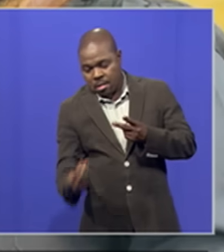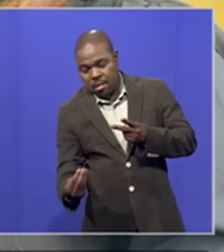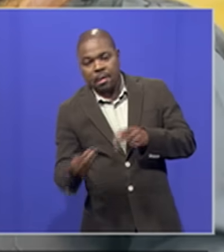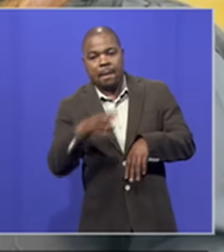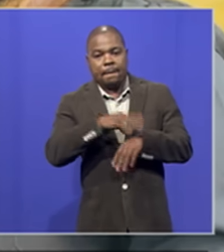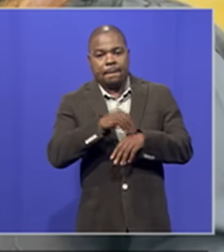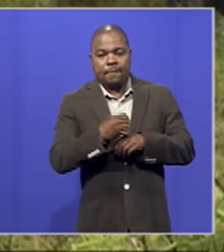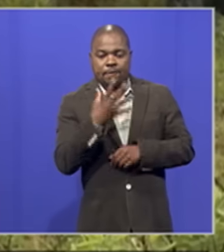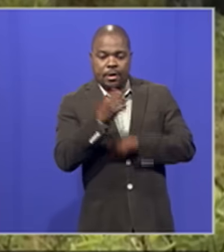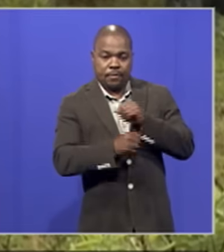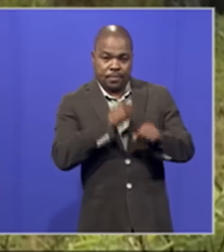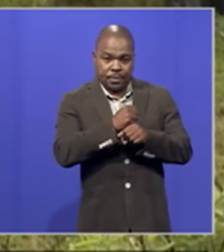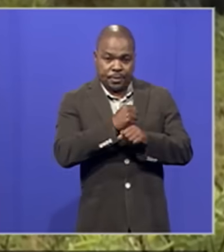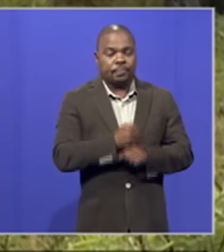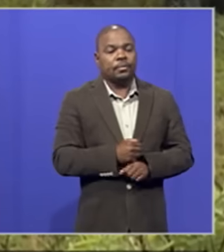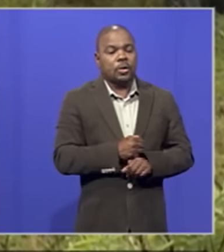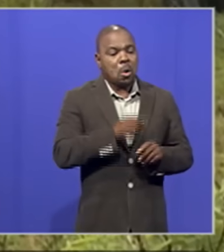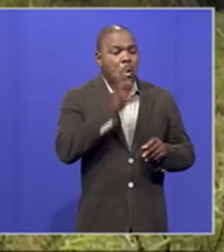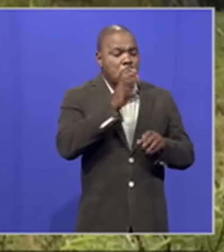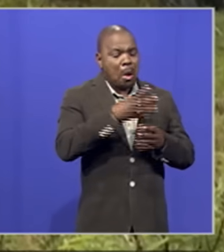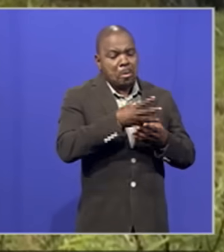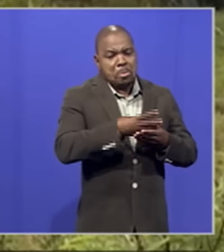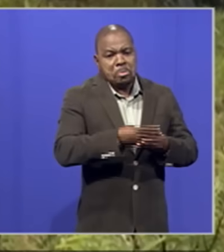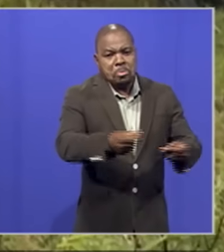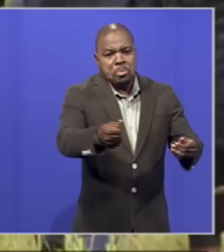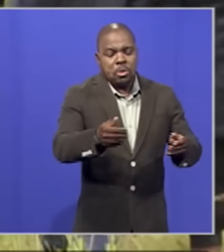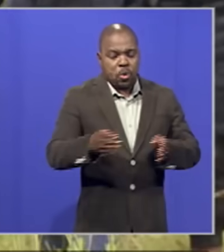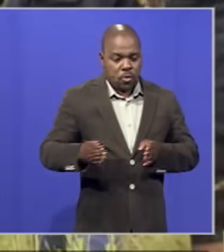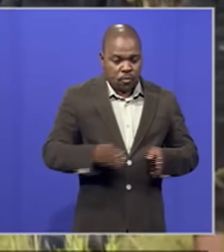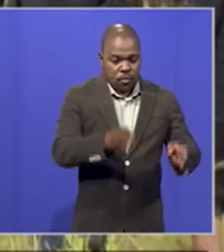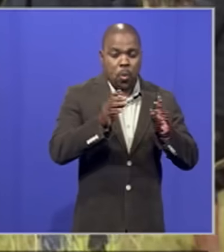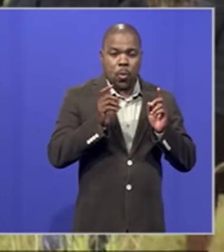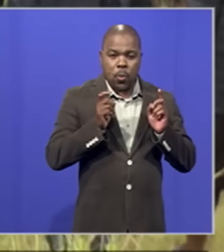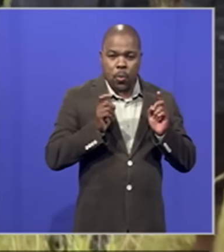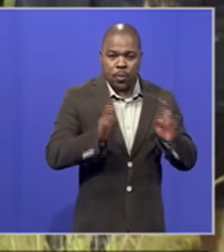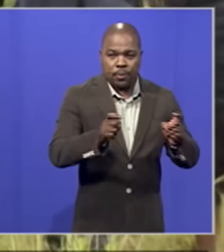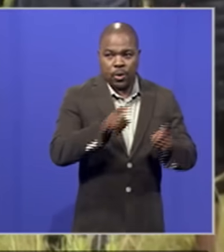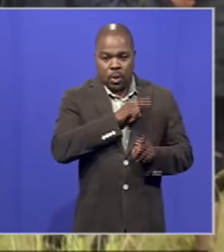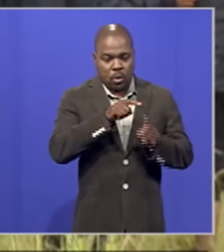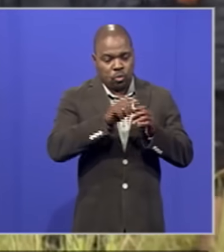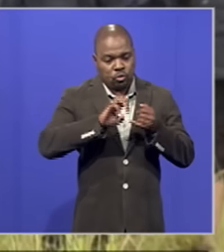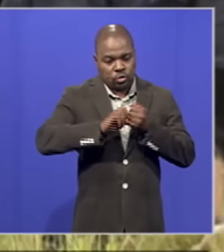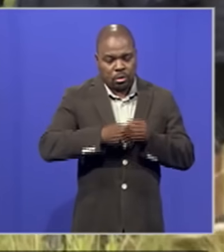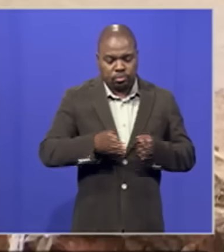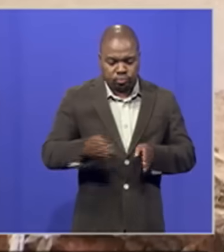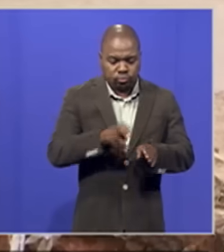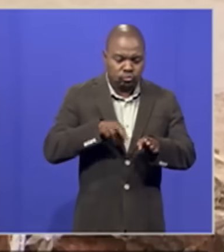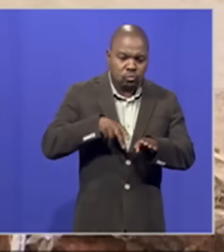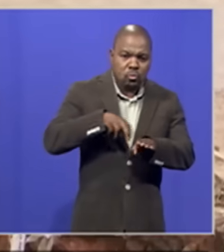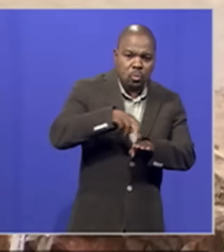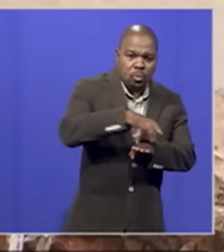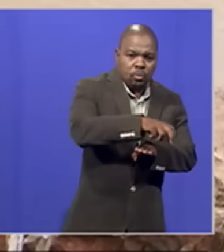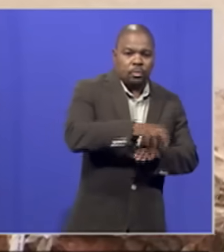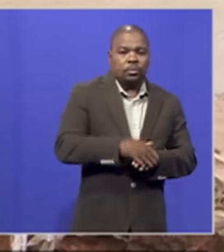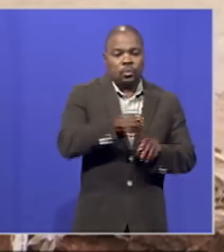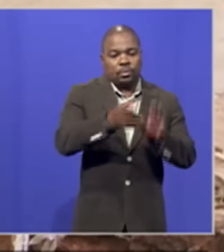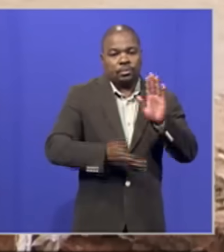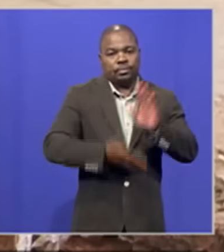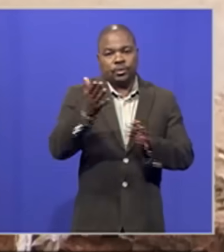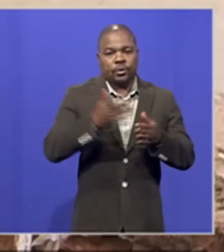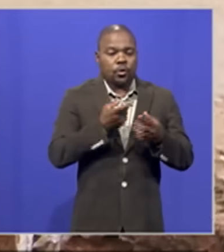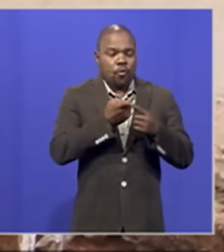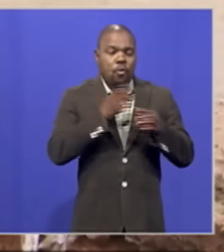ye 5 o gogotšwe ke metse ao a bego a elela ka lebelo nakong ya ge a leka go tshela moedi ge a be a le tseleng ya go ya